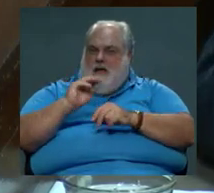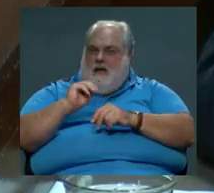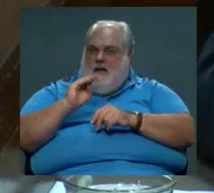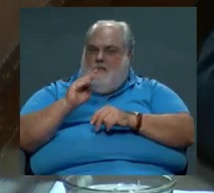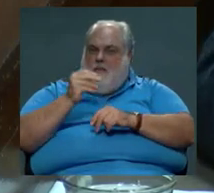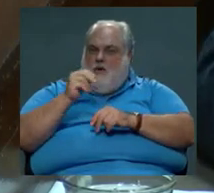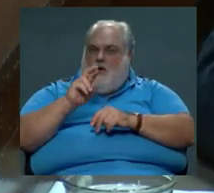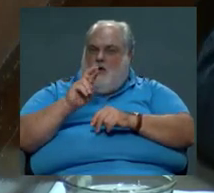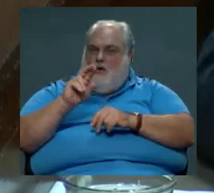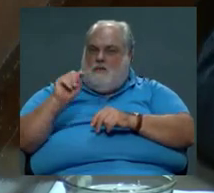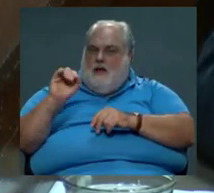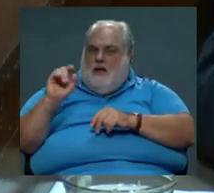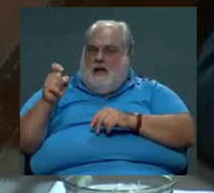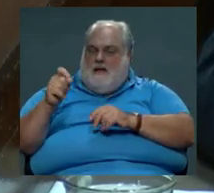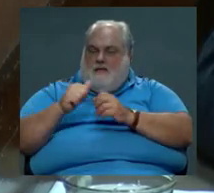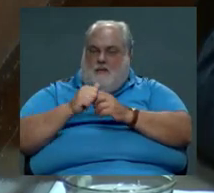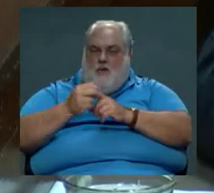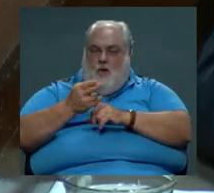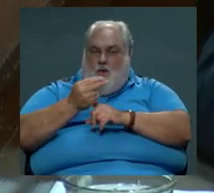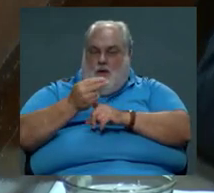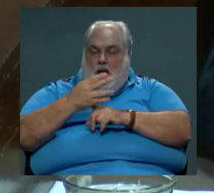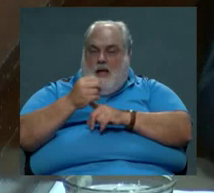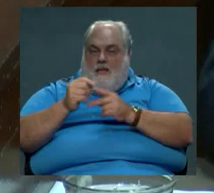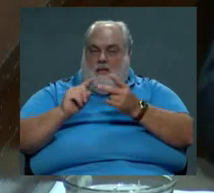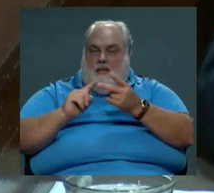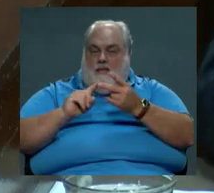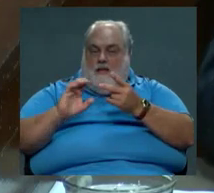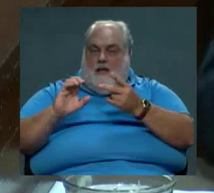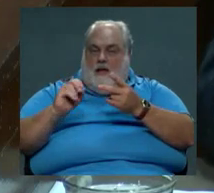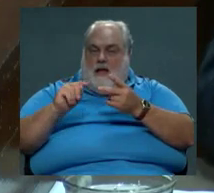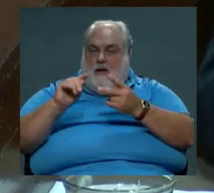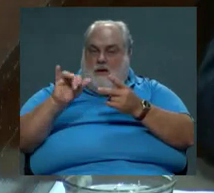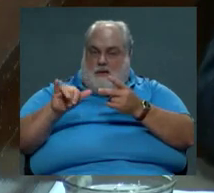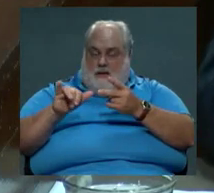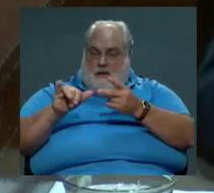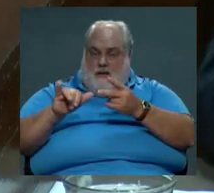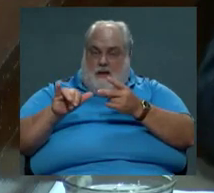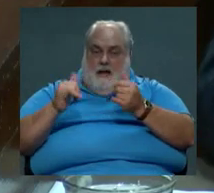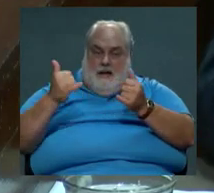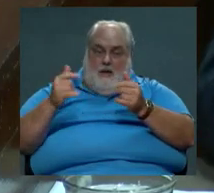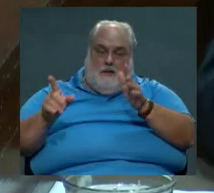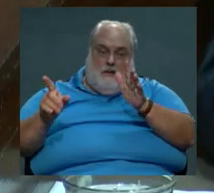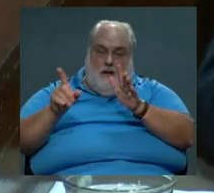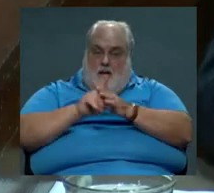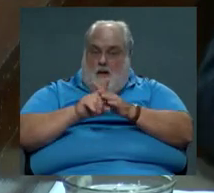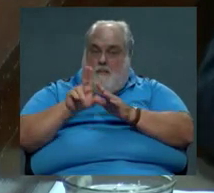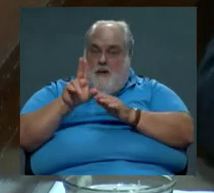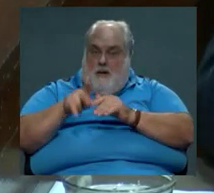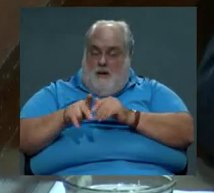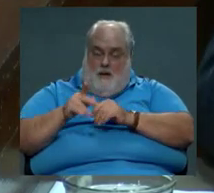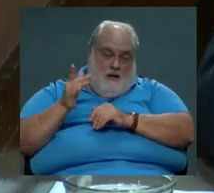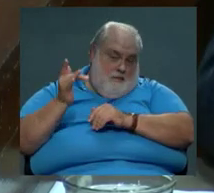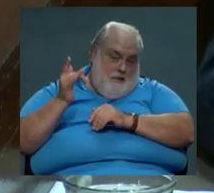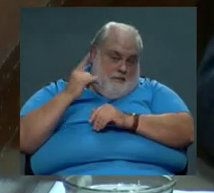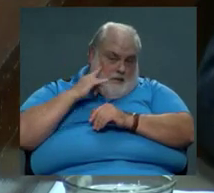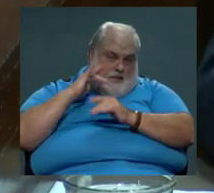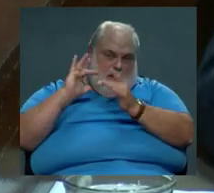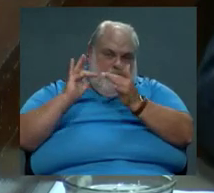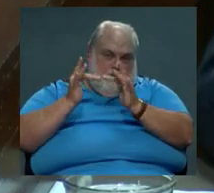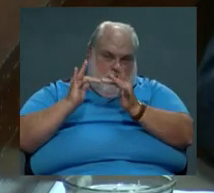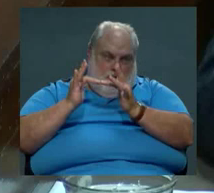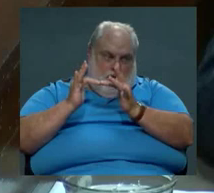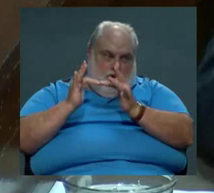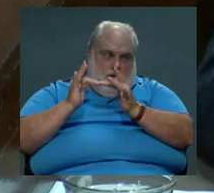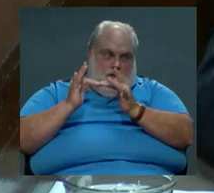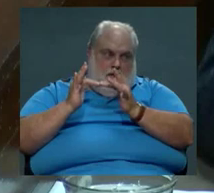our own sales tax, as does the county. The issue has arisen because of the internet,